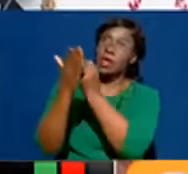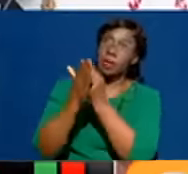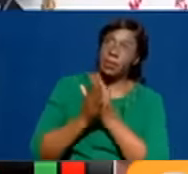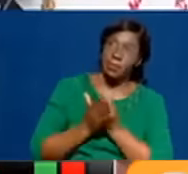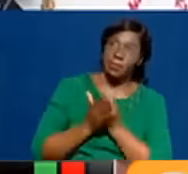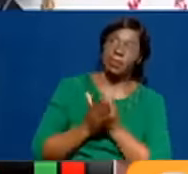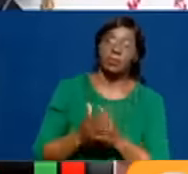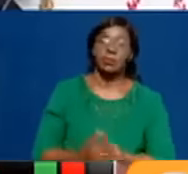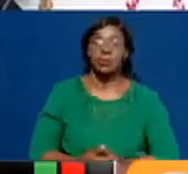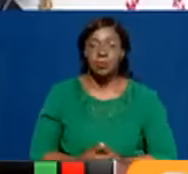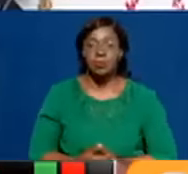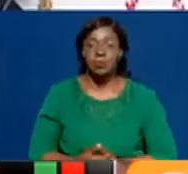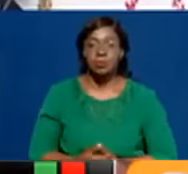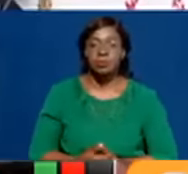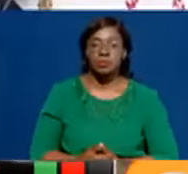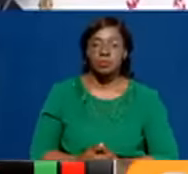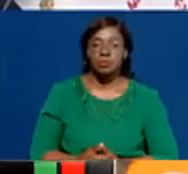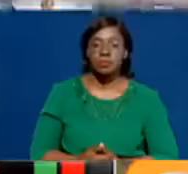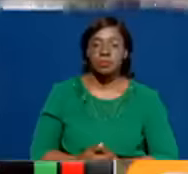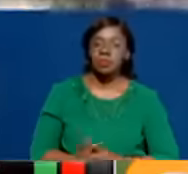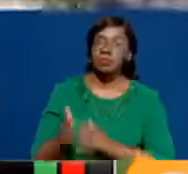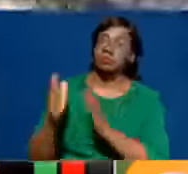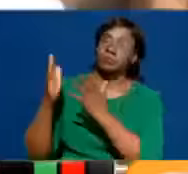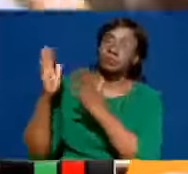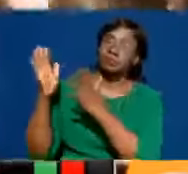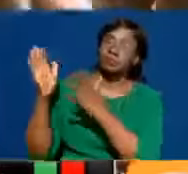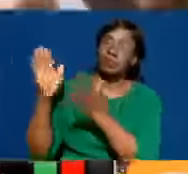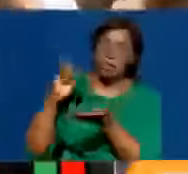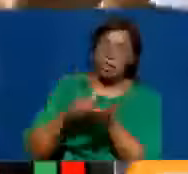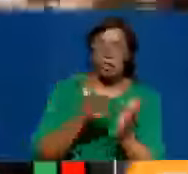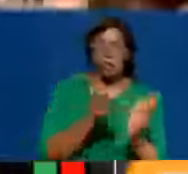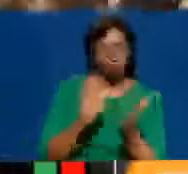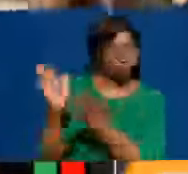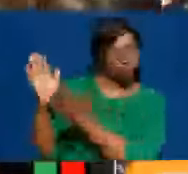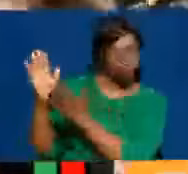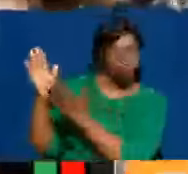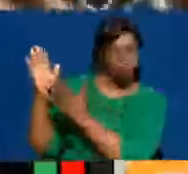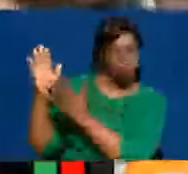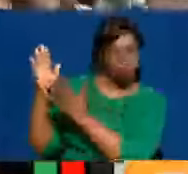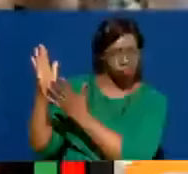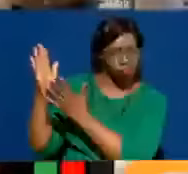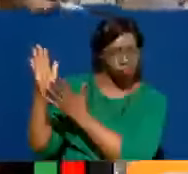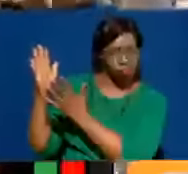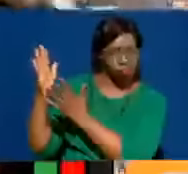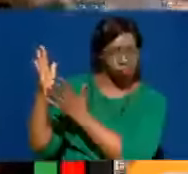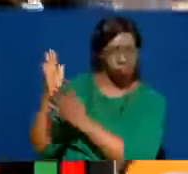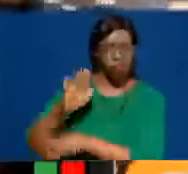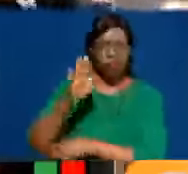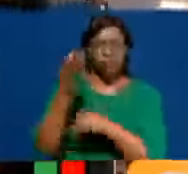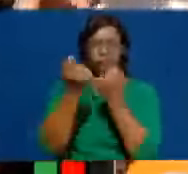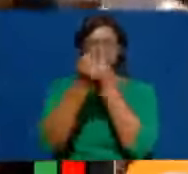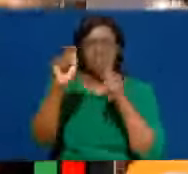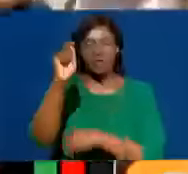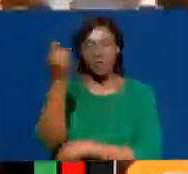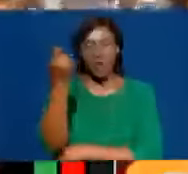so help me God Tumpongeze tena kwa makofi rais wa tano wa jamhuri ya Kenya Tumpongeze